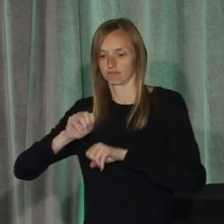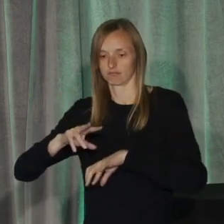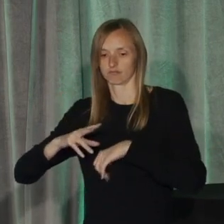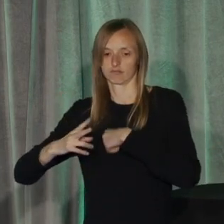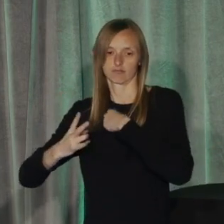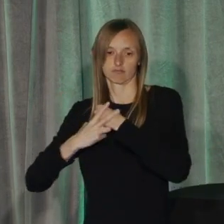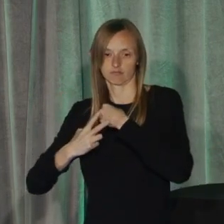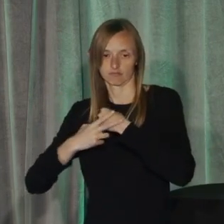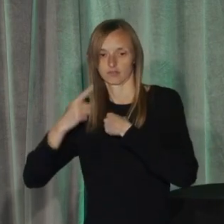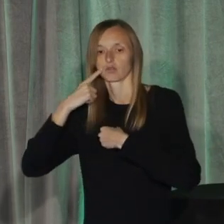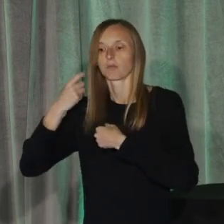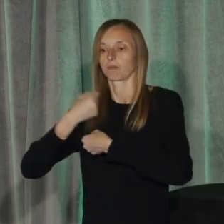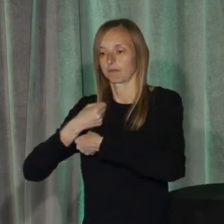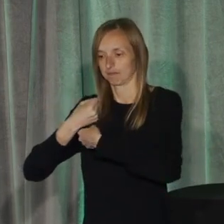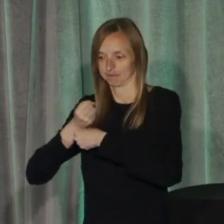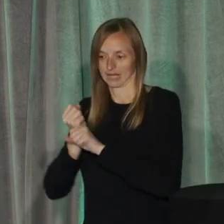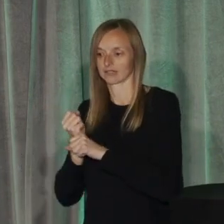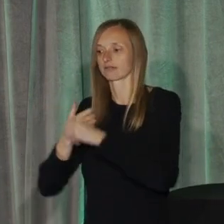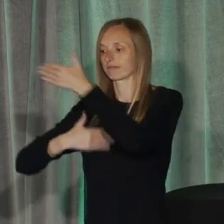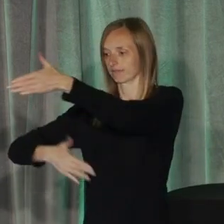charcoal cooler.